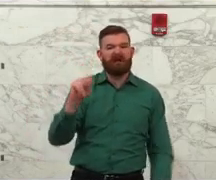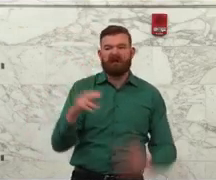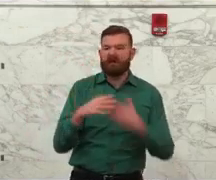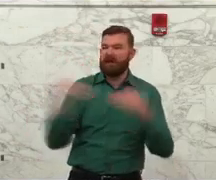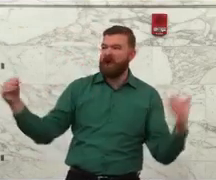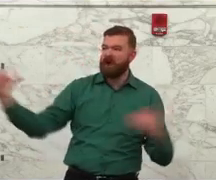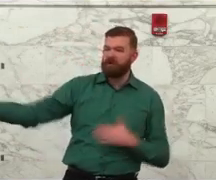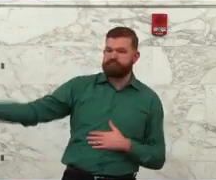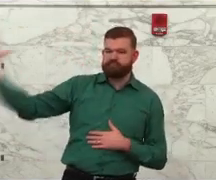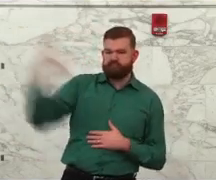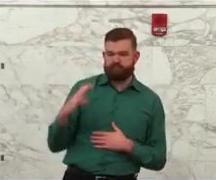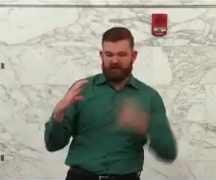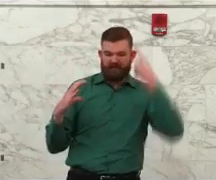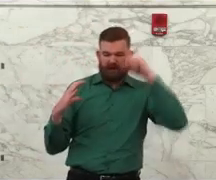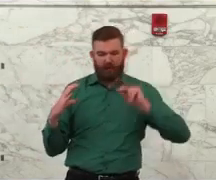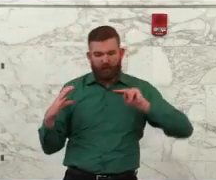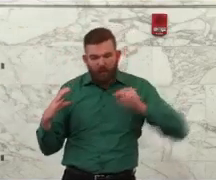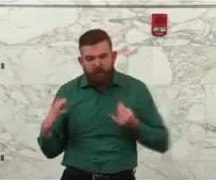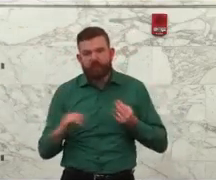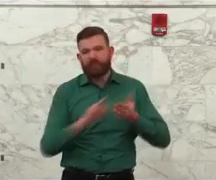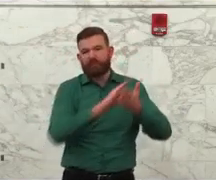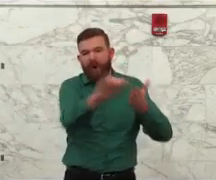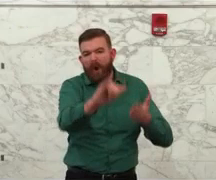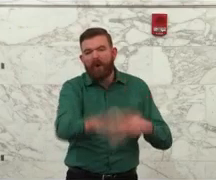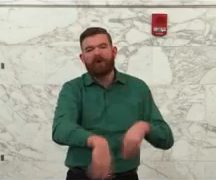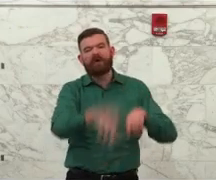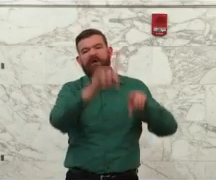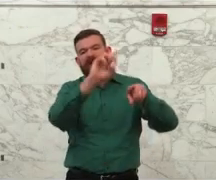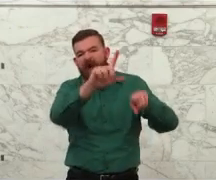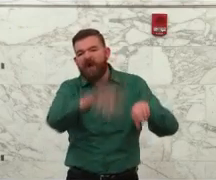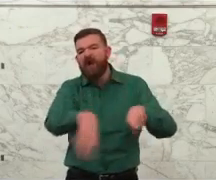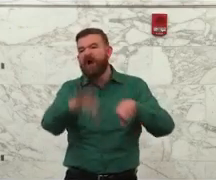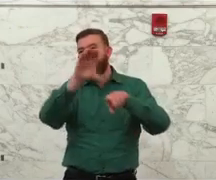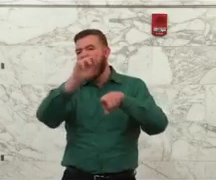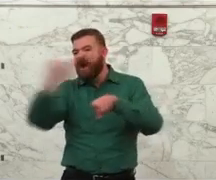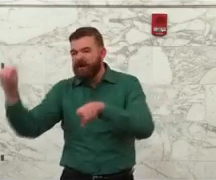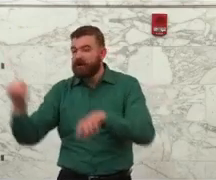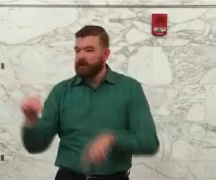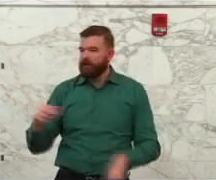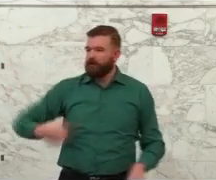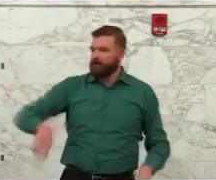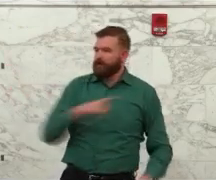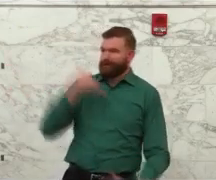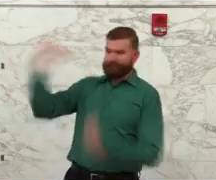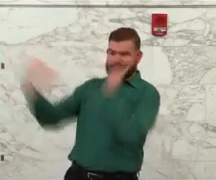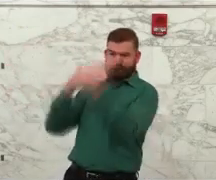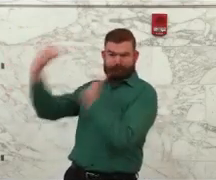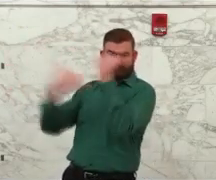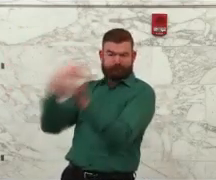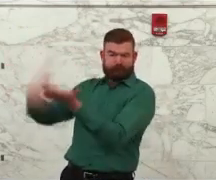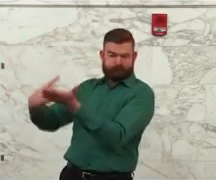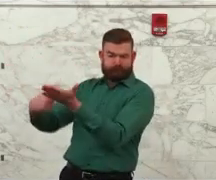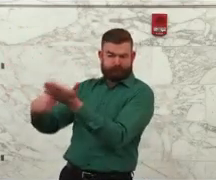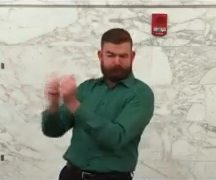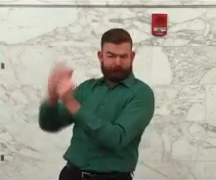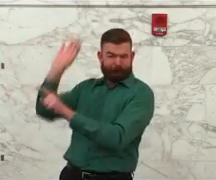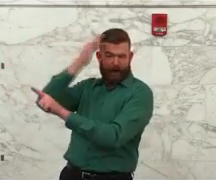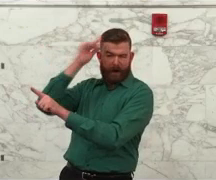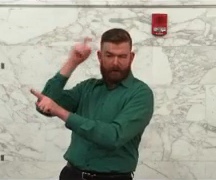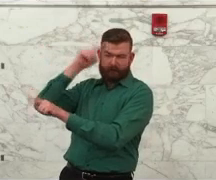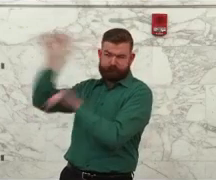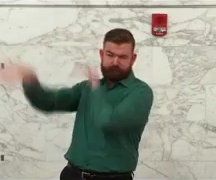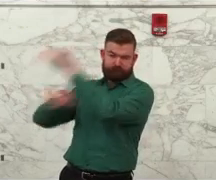Pennsylvania. And so we have been burning up the lines with federal representatives, as well